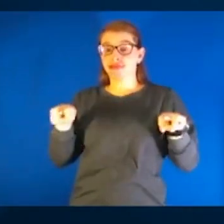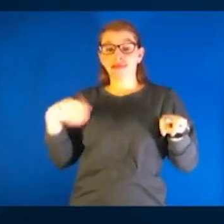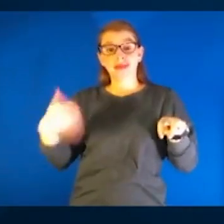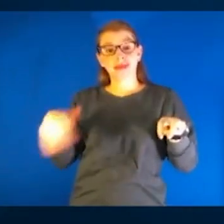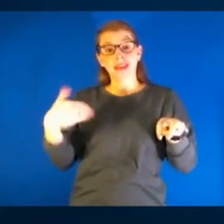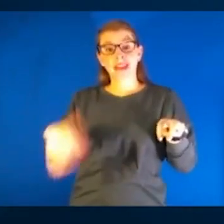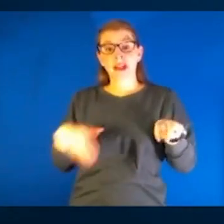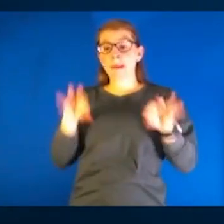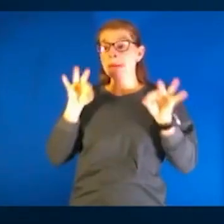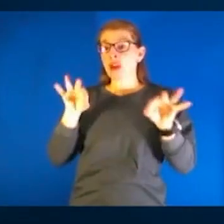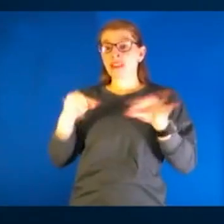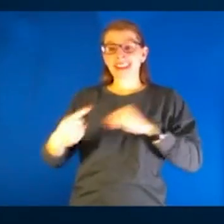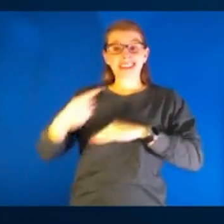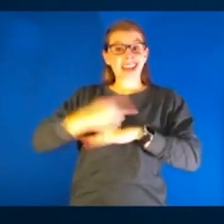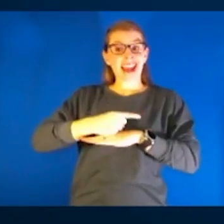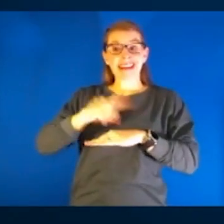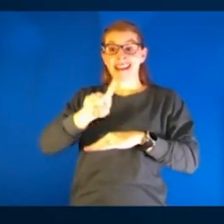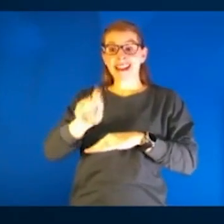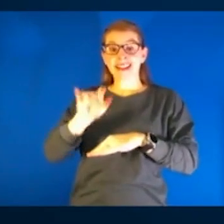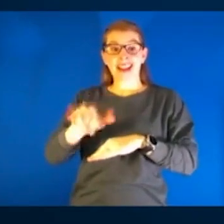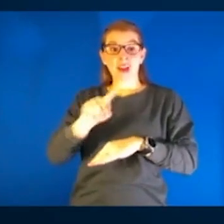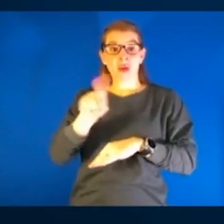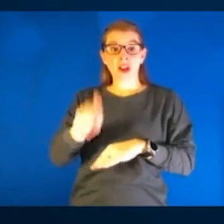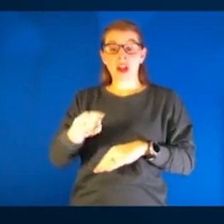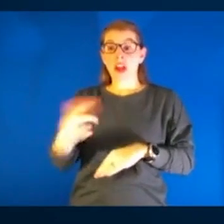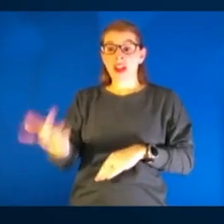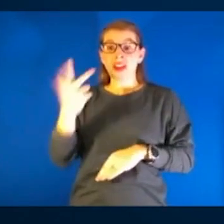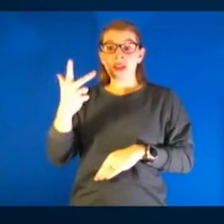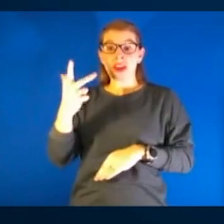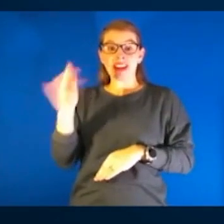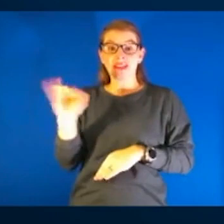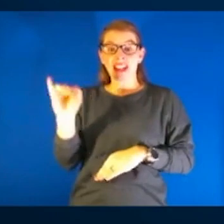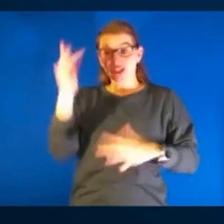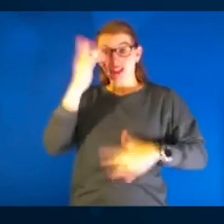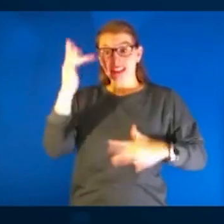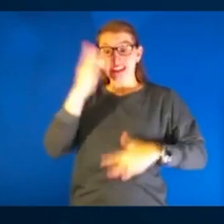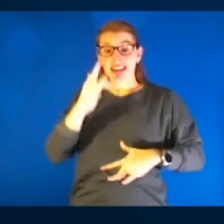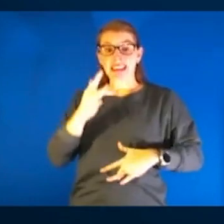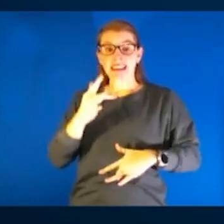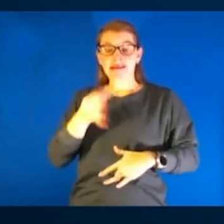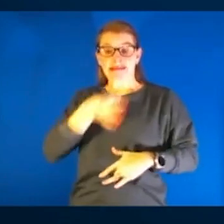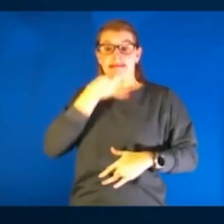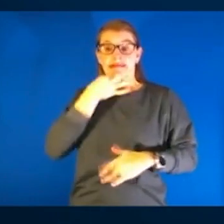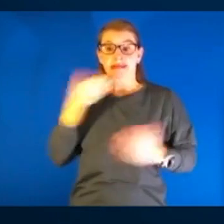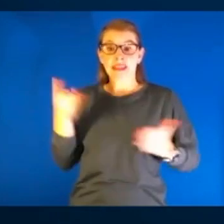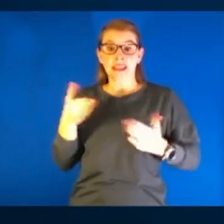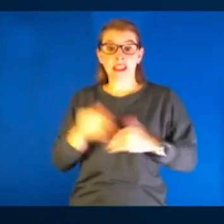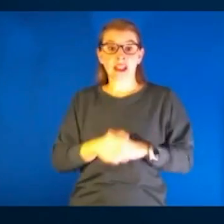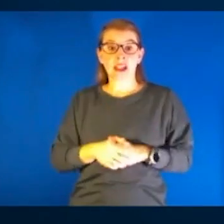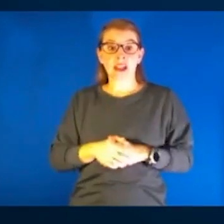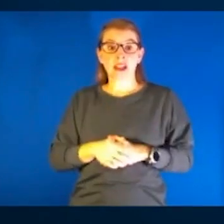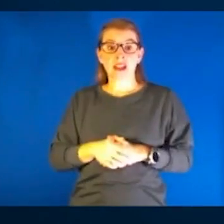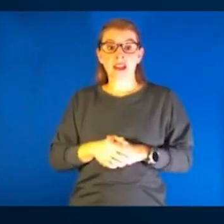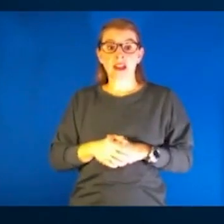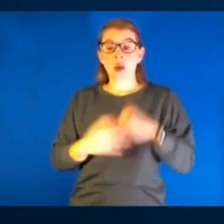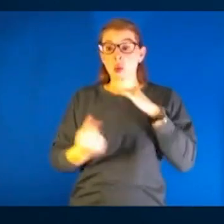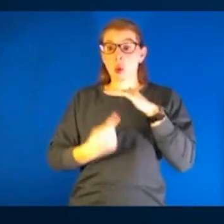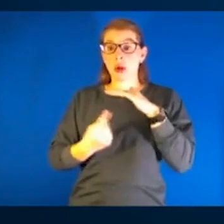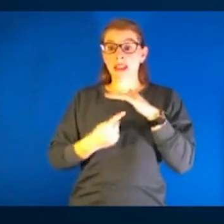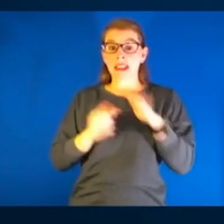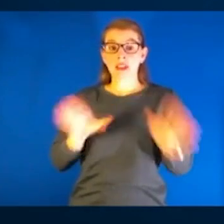here. In fact, because we have 3 infectious disease experts here, we've quarantined the place because, we had to quarantine the studio since all these guys are